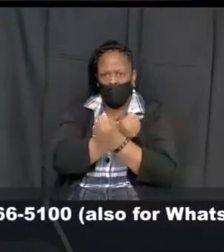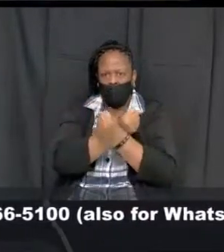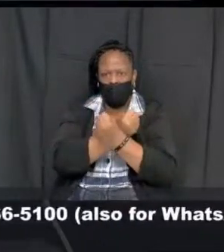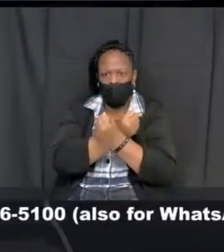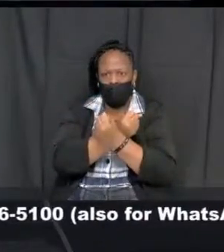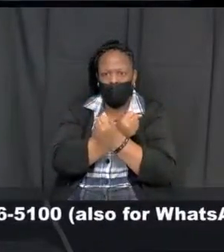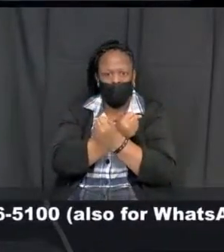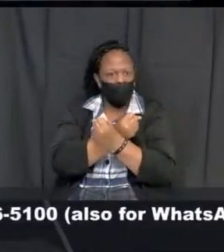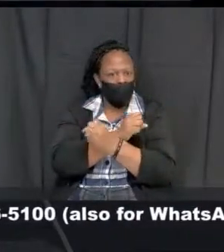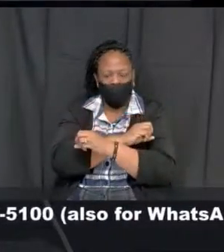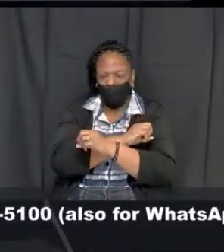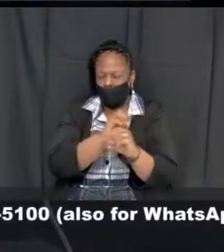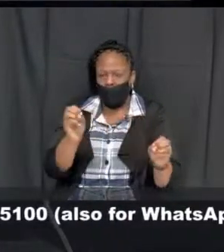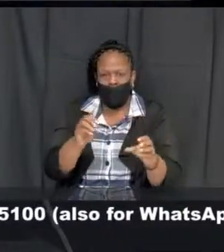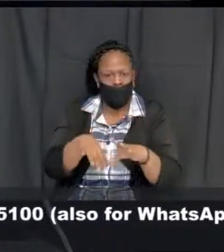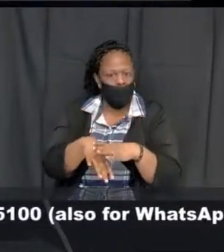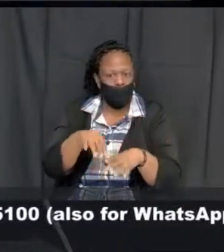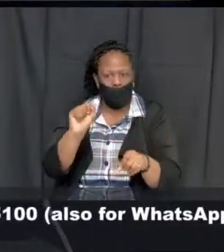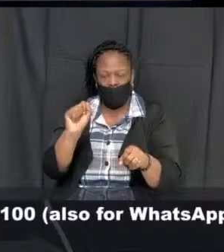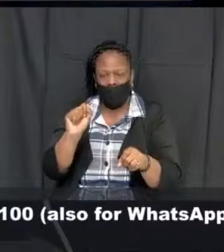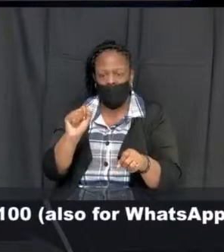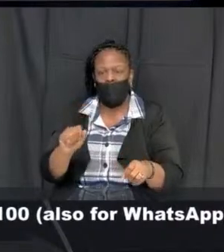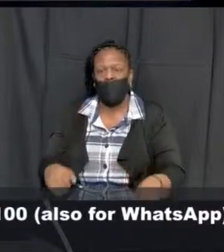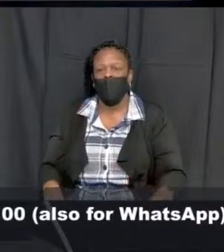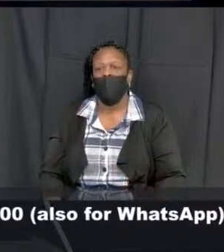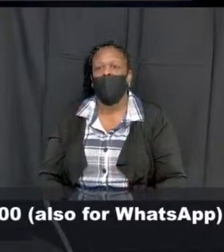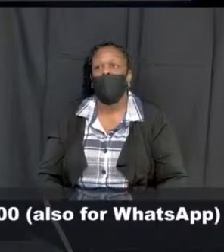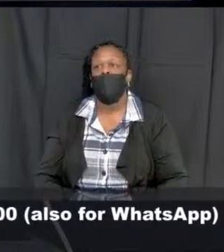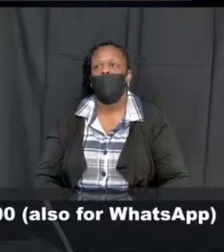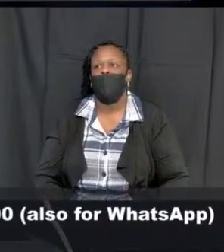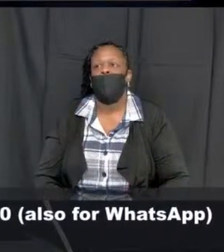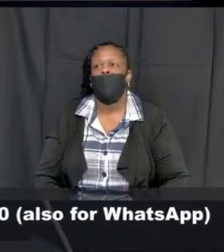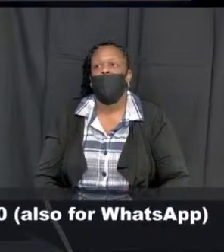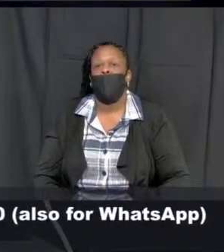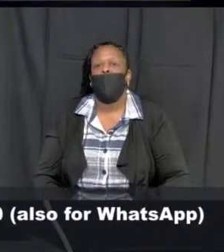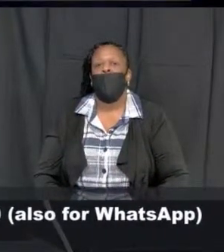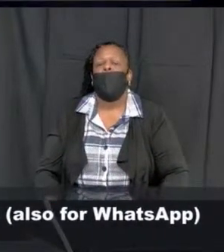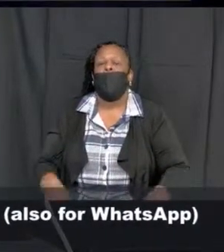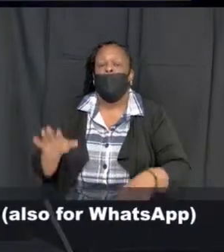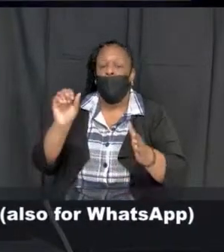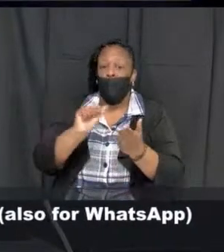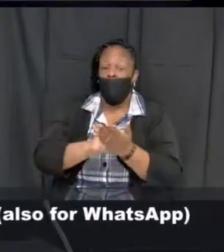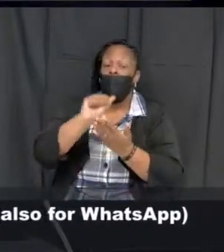It was not until August the 24th where on